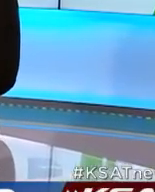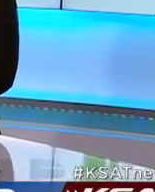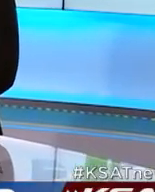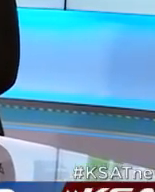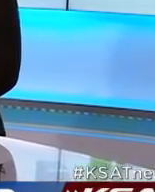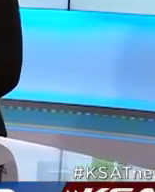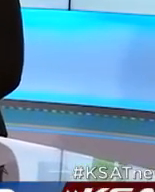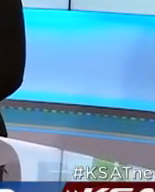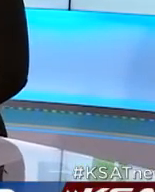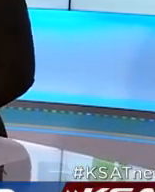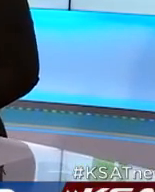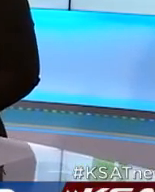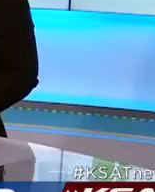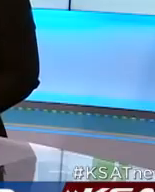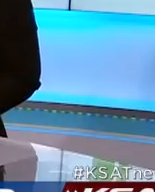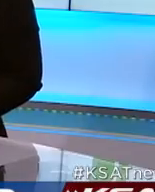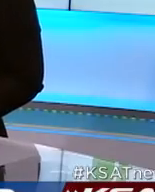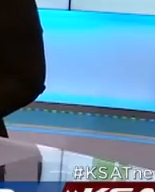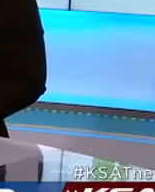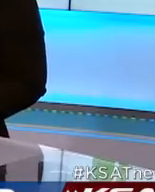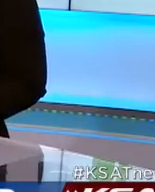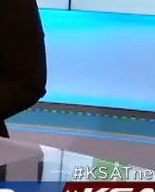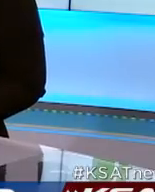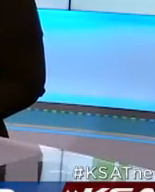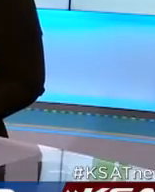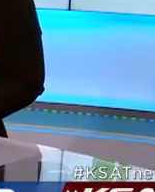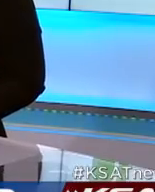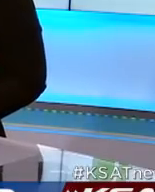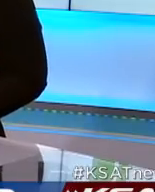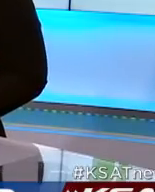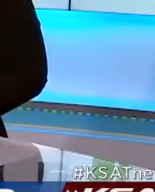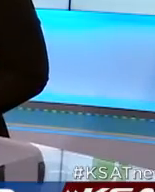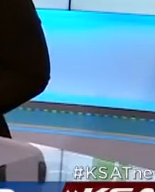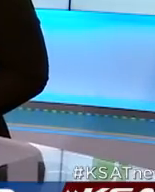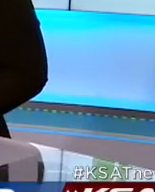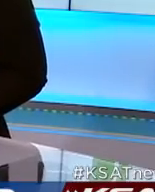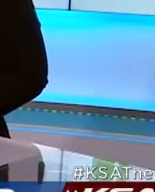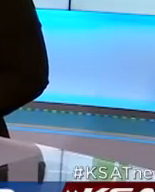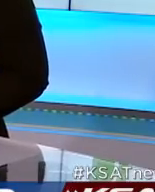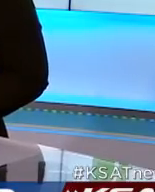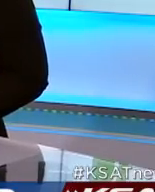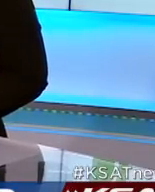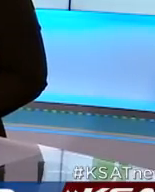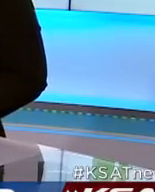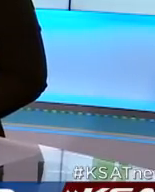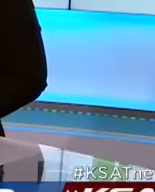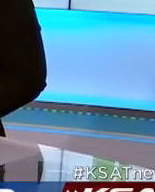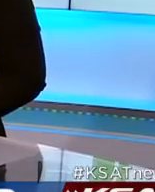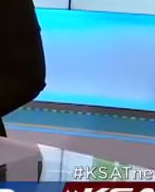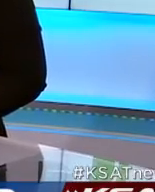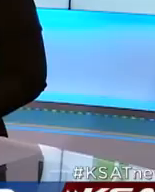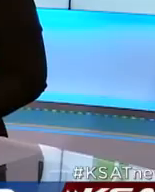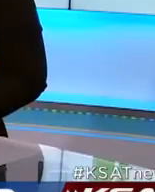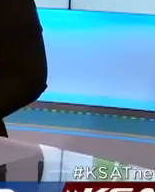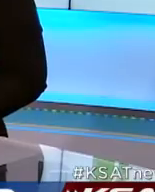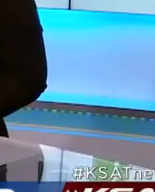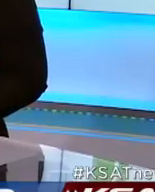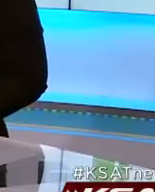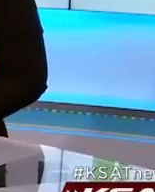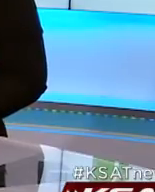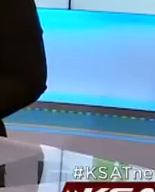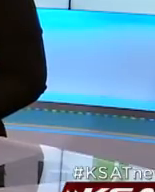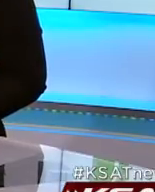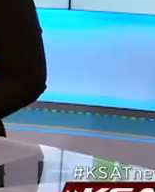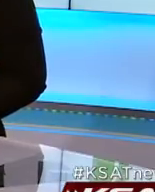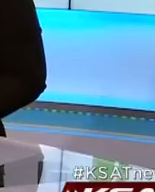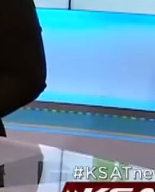and cells making the rounds on social media. And questions on whether the Catholic Church is telling people not to get the one-dose shot. We